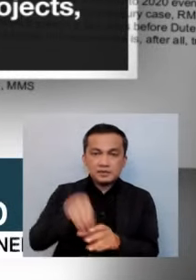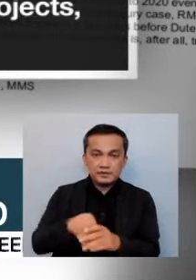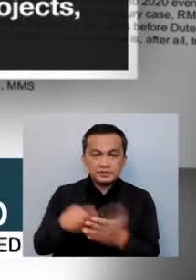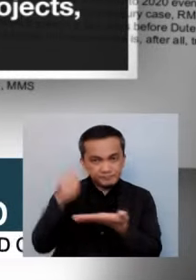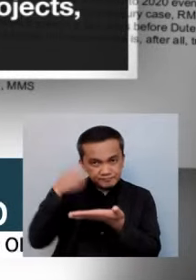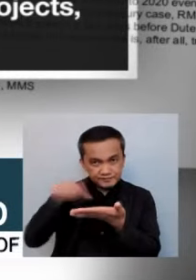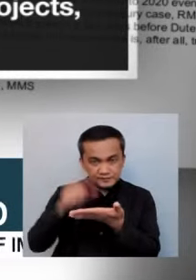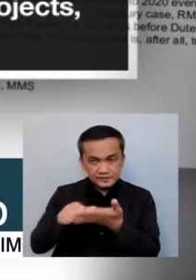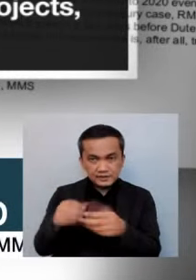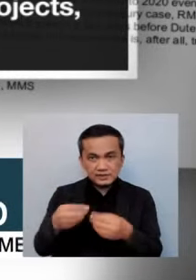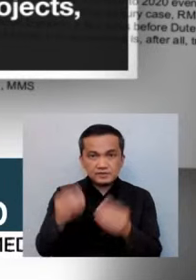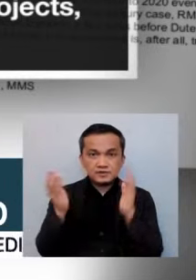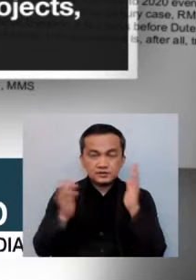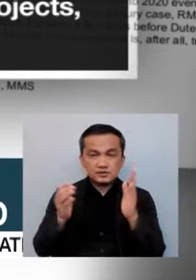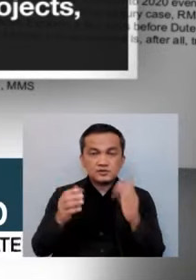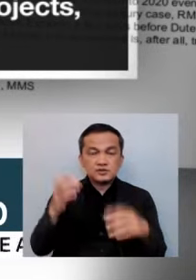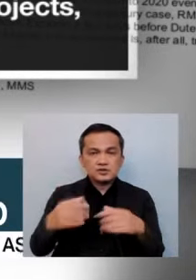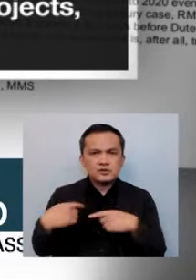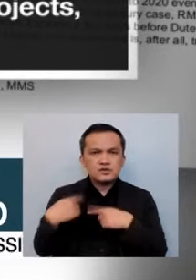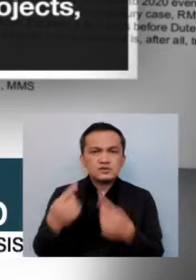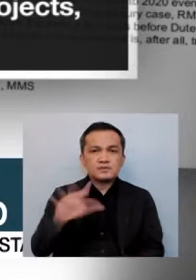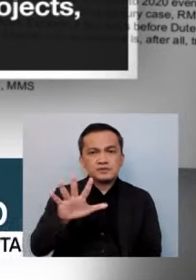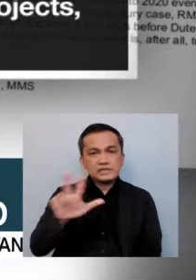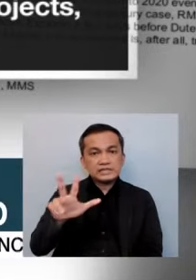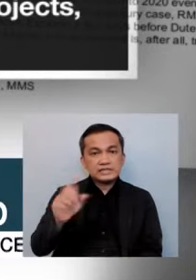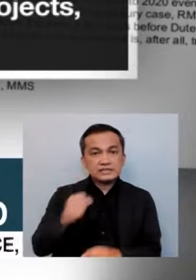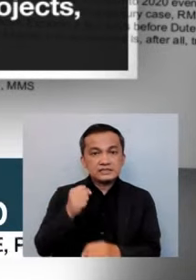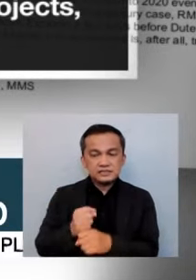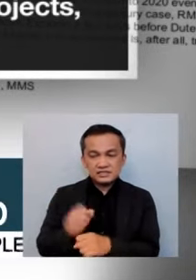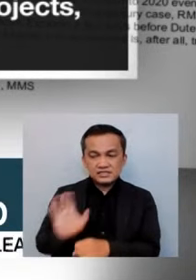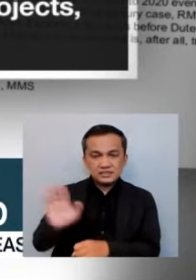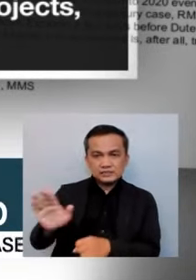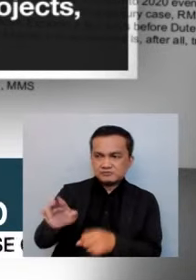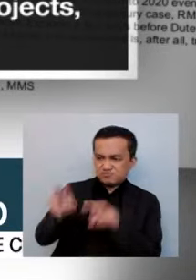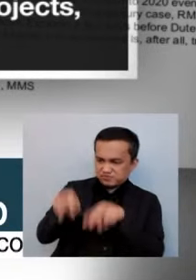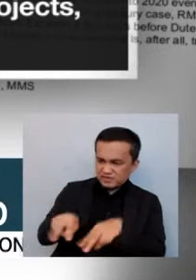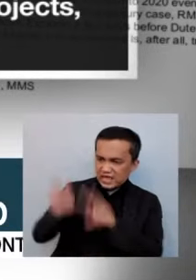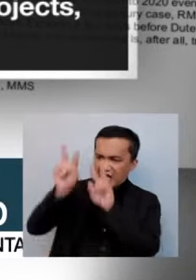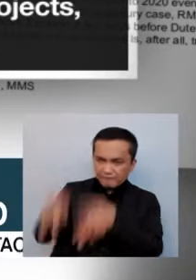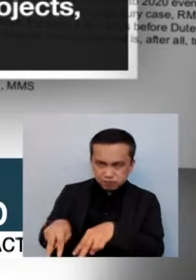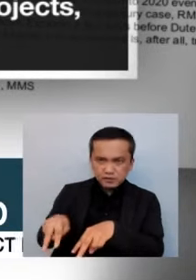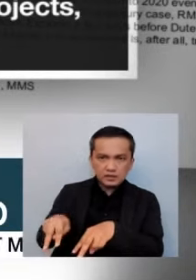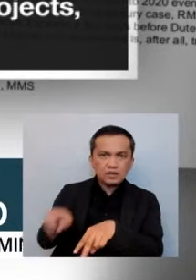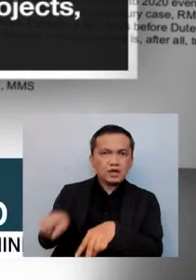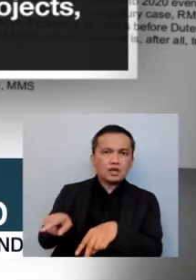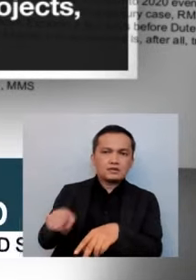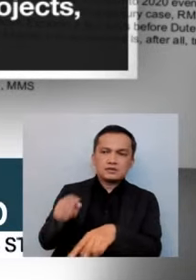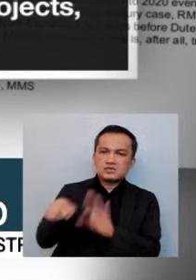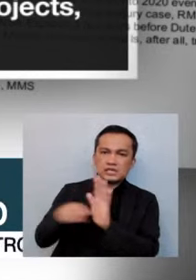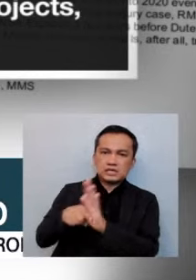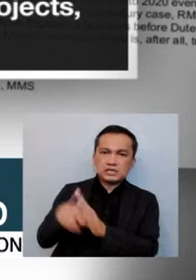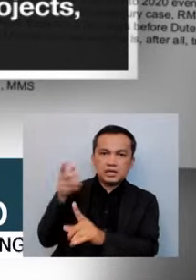service to the rural poor for 53 years. It claimed that the demonization of RMP's work has negatively affected